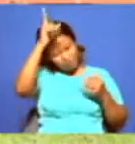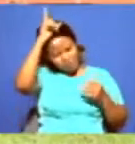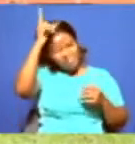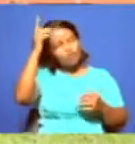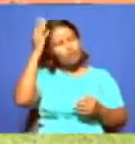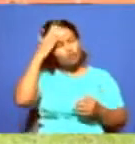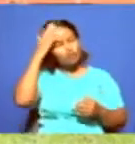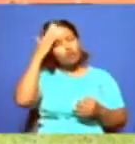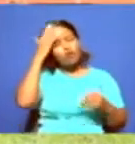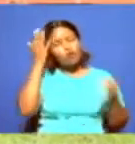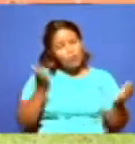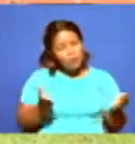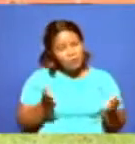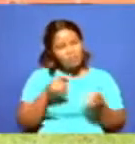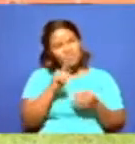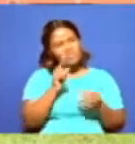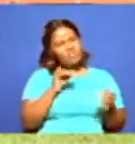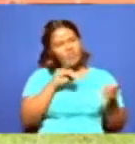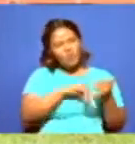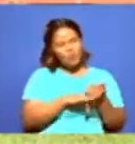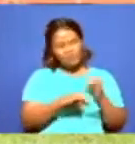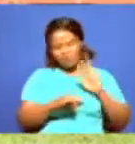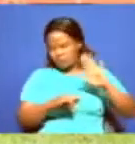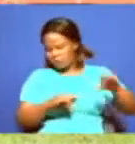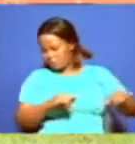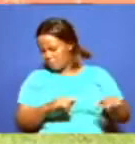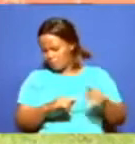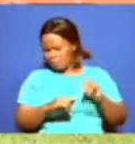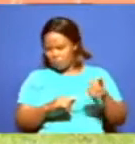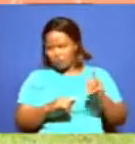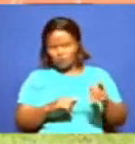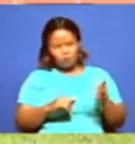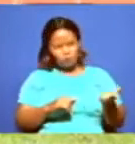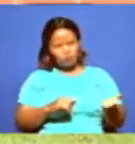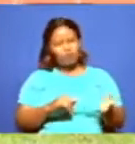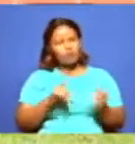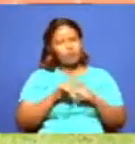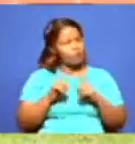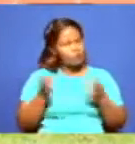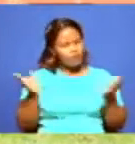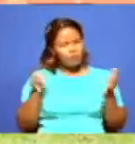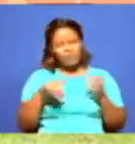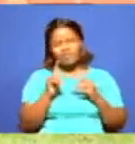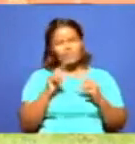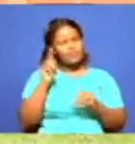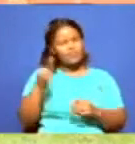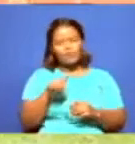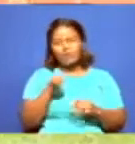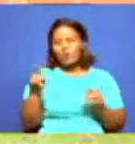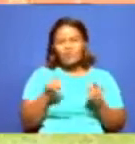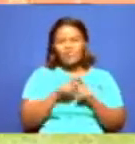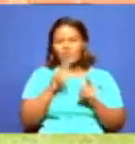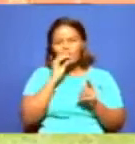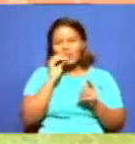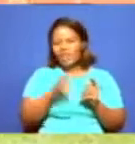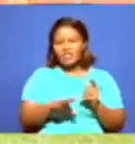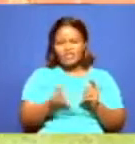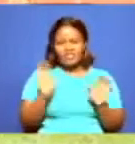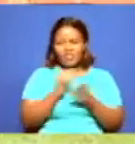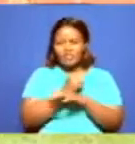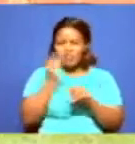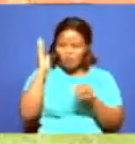wife is a wolf. And, it's just taboo. No, nobody would imagine that a woman is